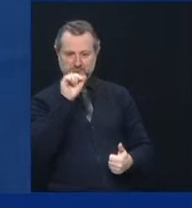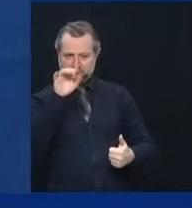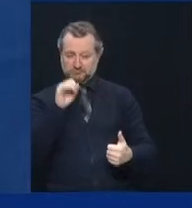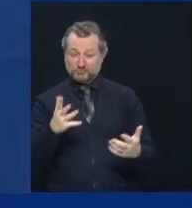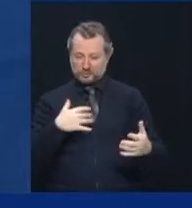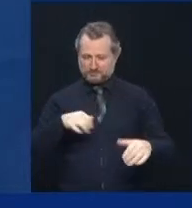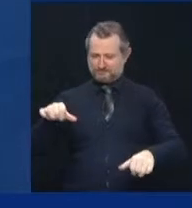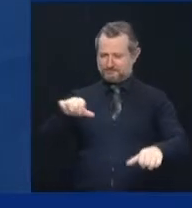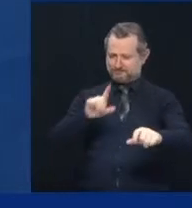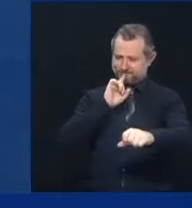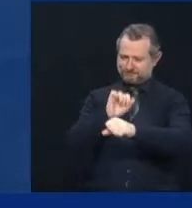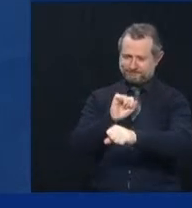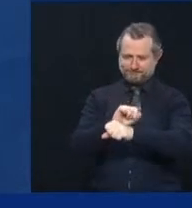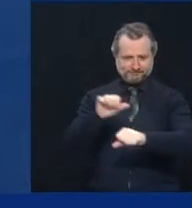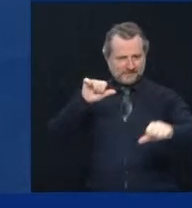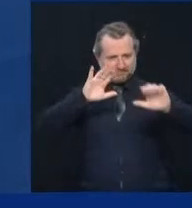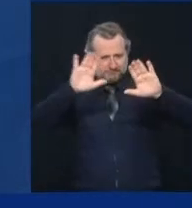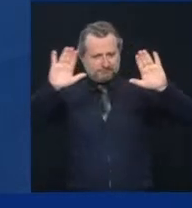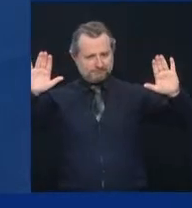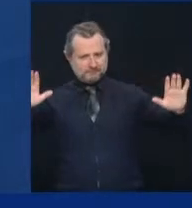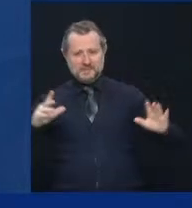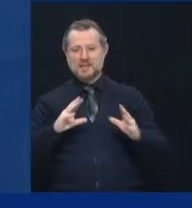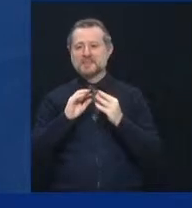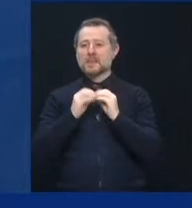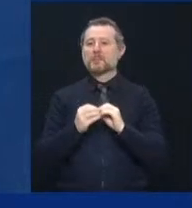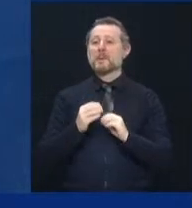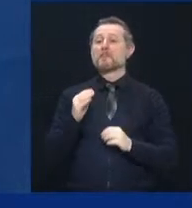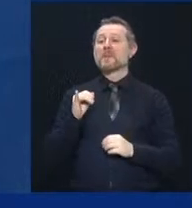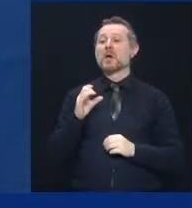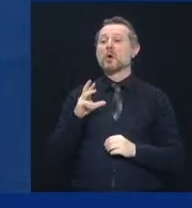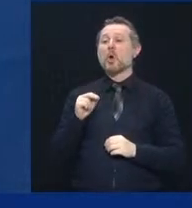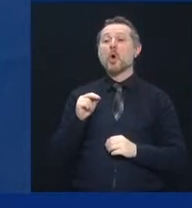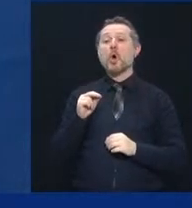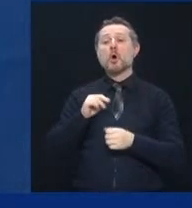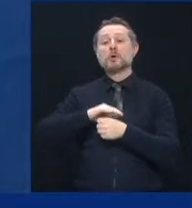numbers. The microcluster zones are down